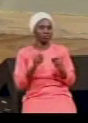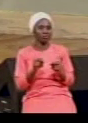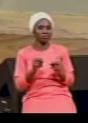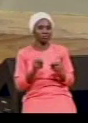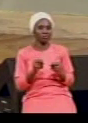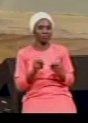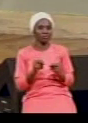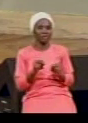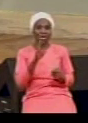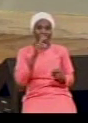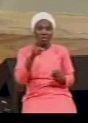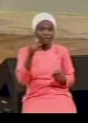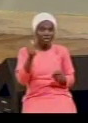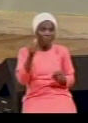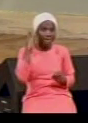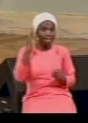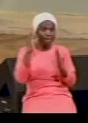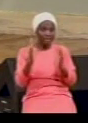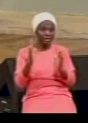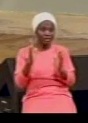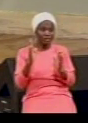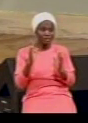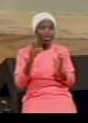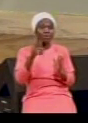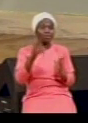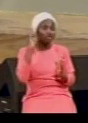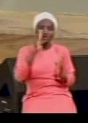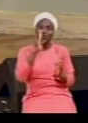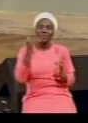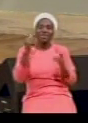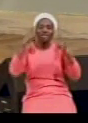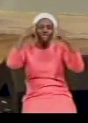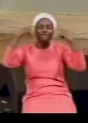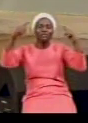Are you a pastor? You'll be a successful pastor.